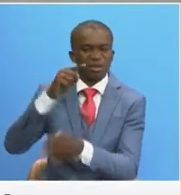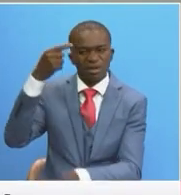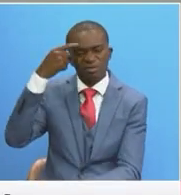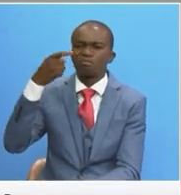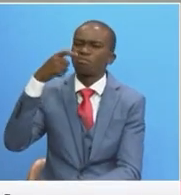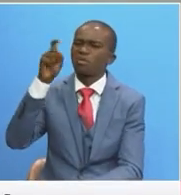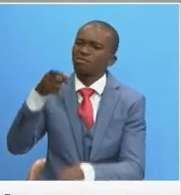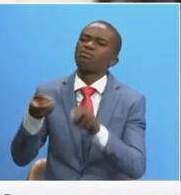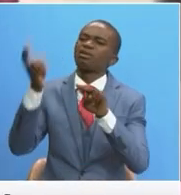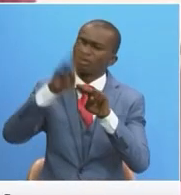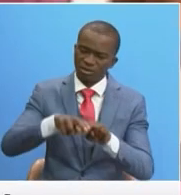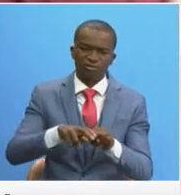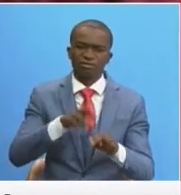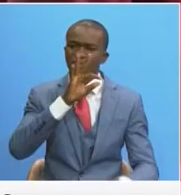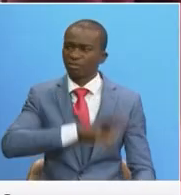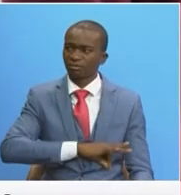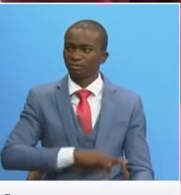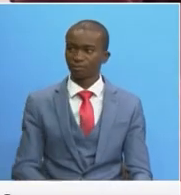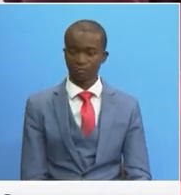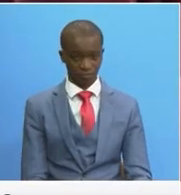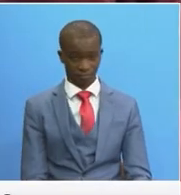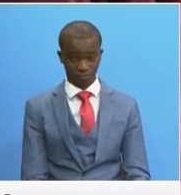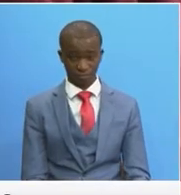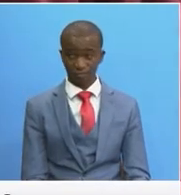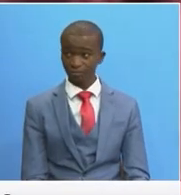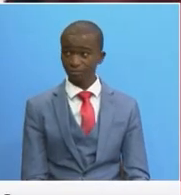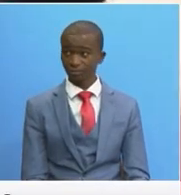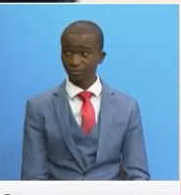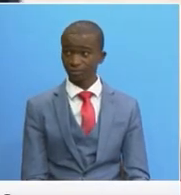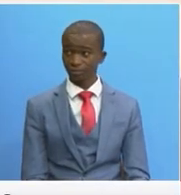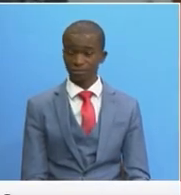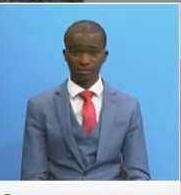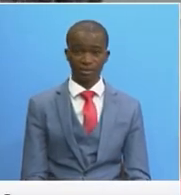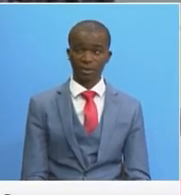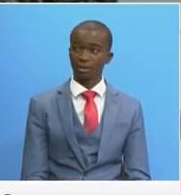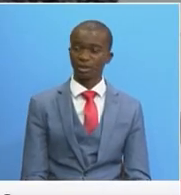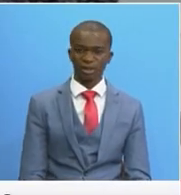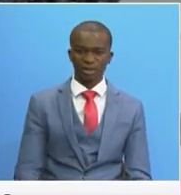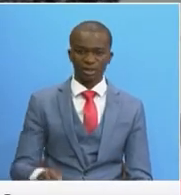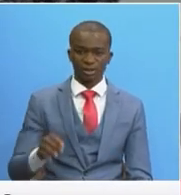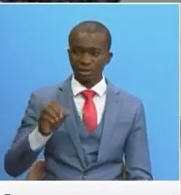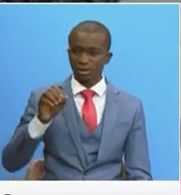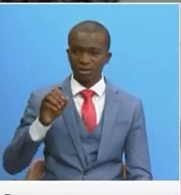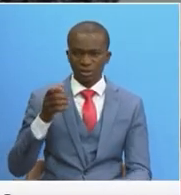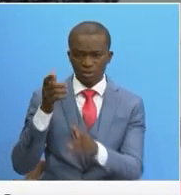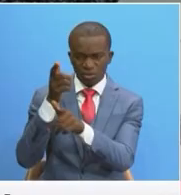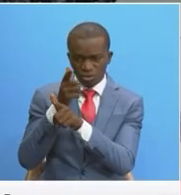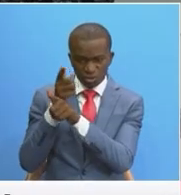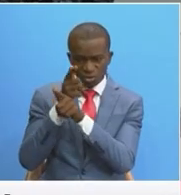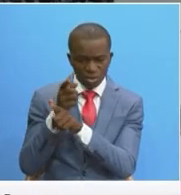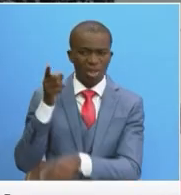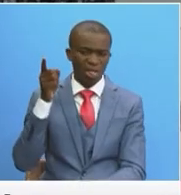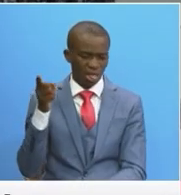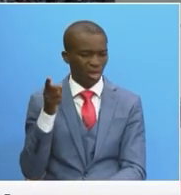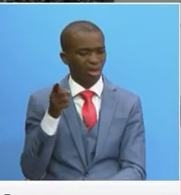sometimes sensational. The Permanent Secretary and his team later visited the provincial studio, where he interacted with Zambia News and